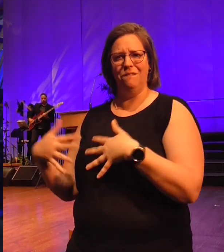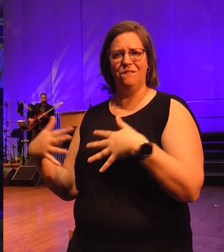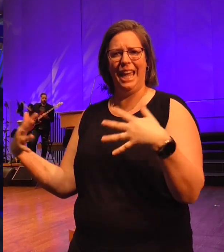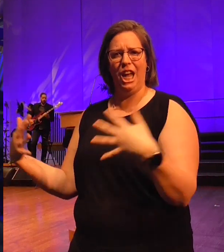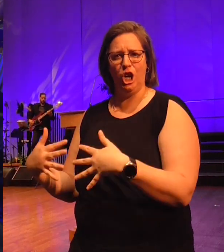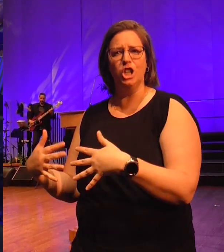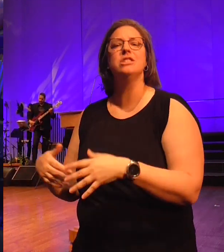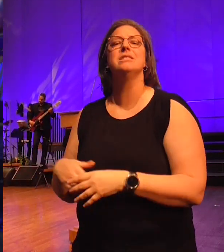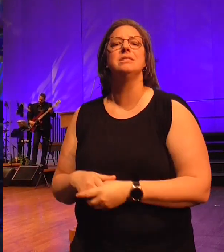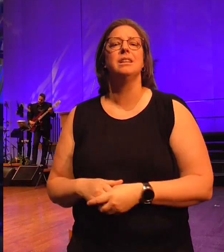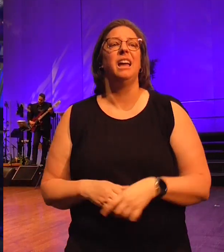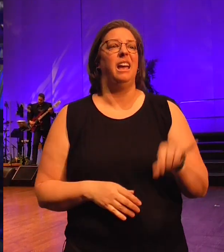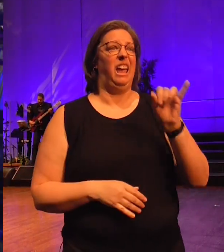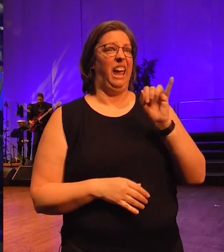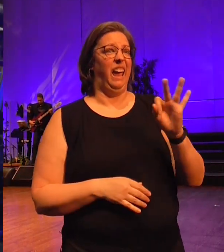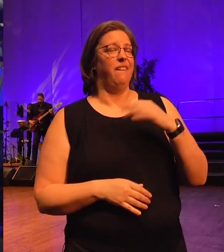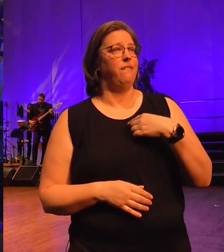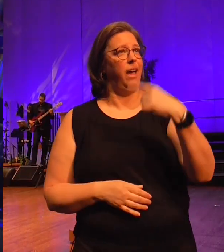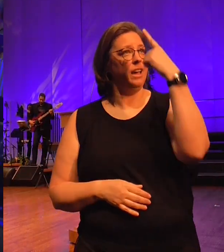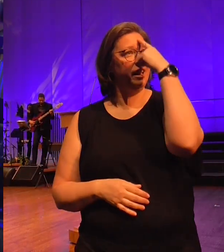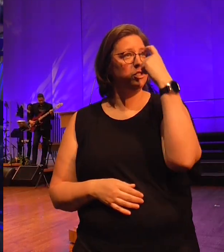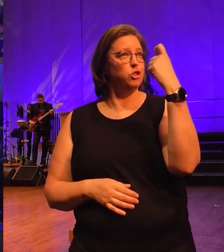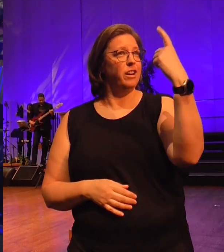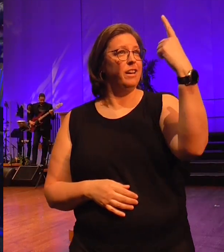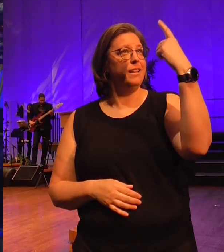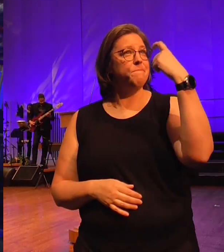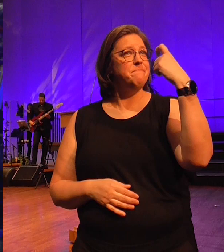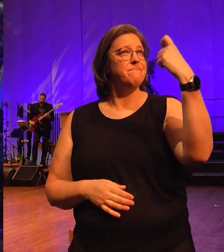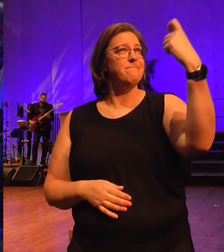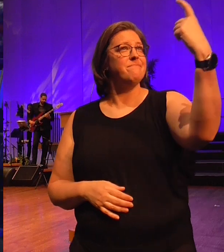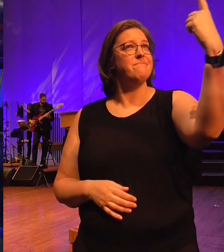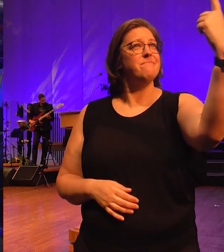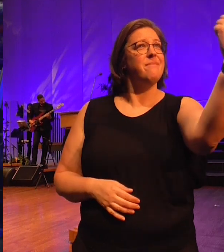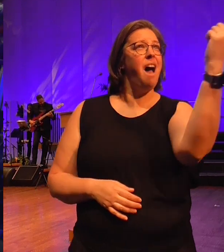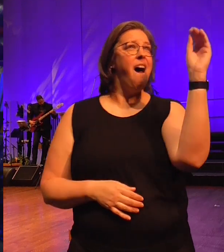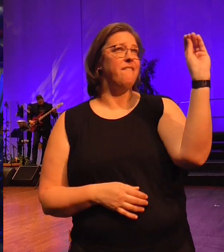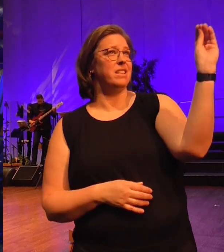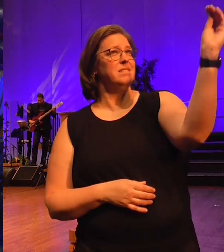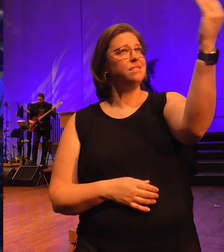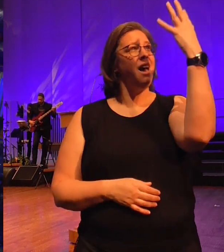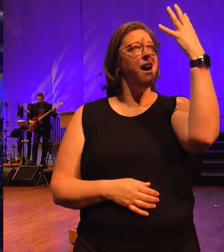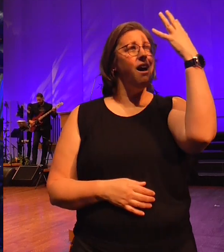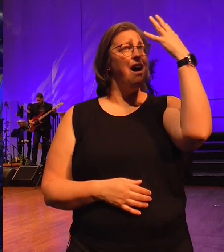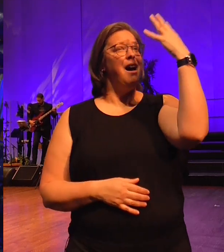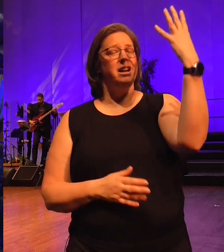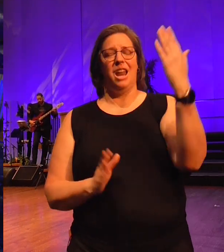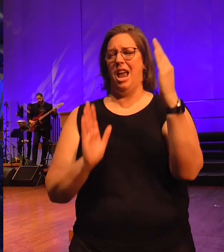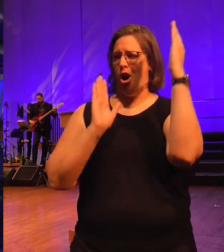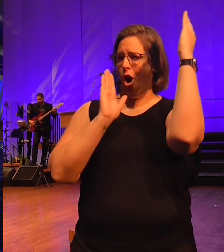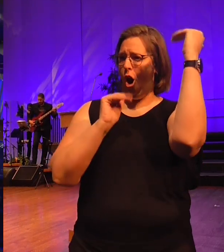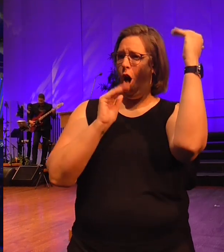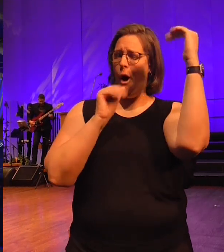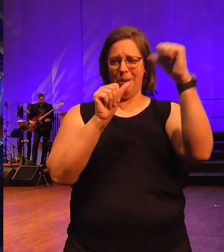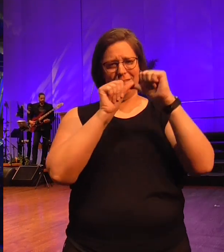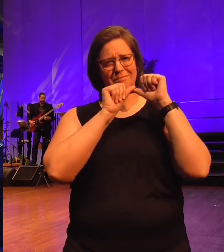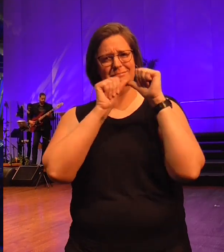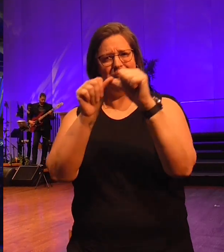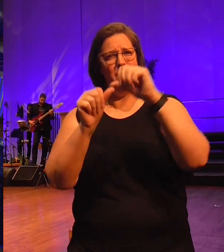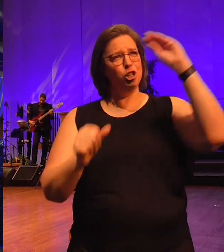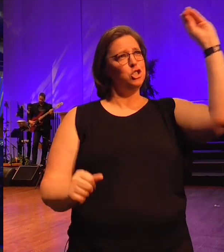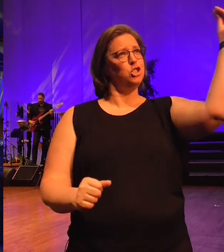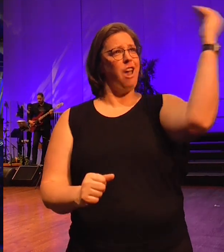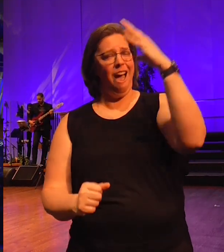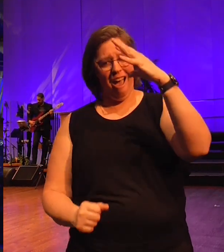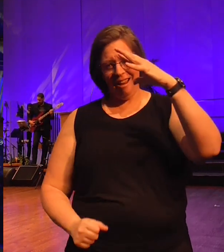If I can dream of a warmer sun where hope keeps shining on